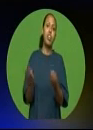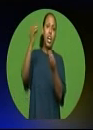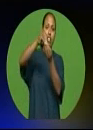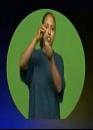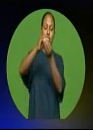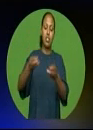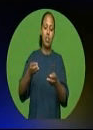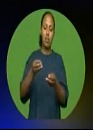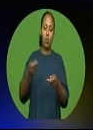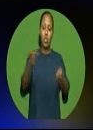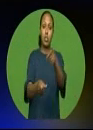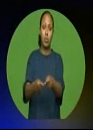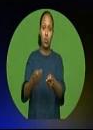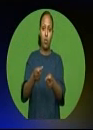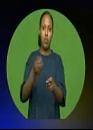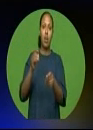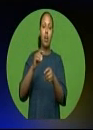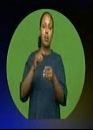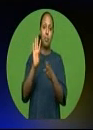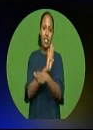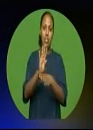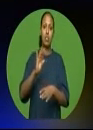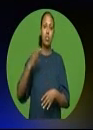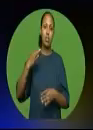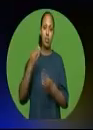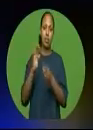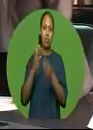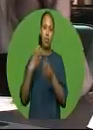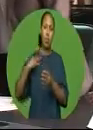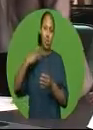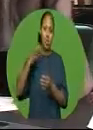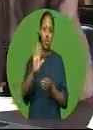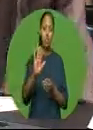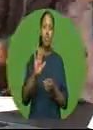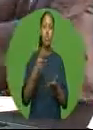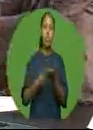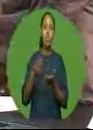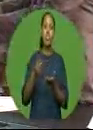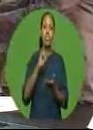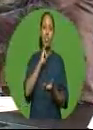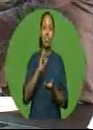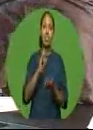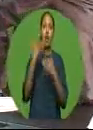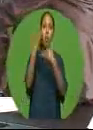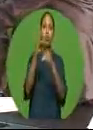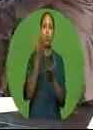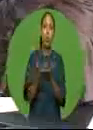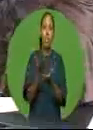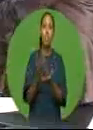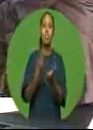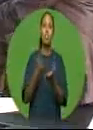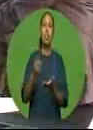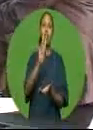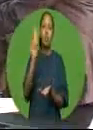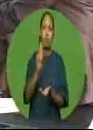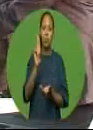the contribution of the business owners. It is the amount of money that